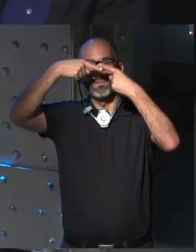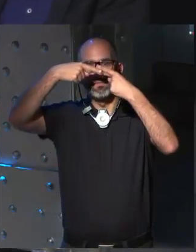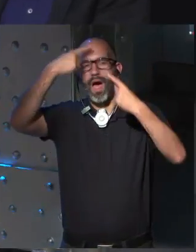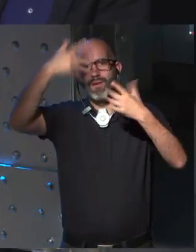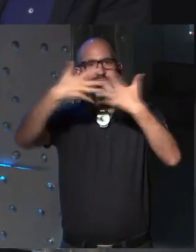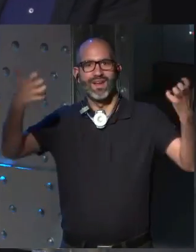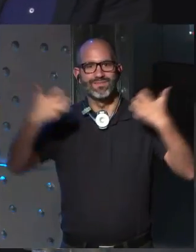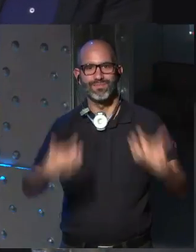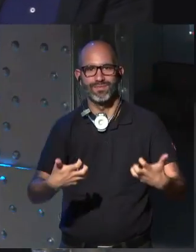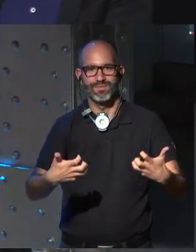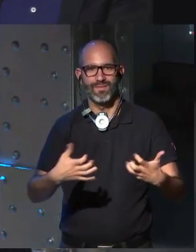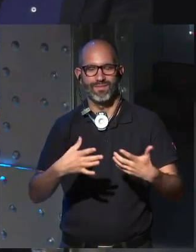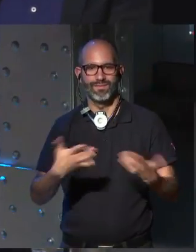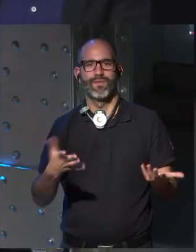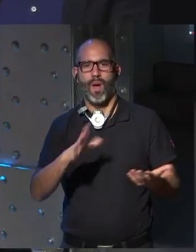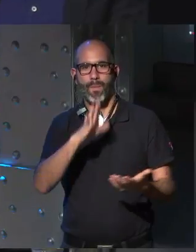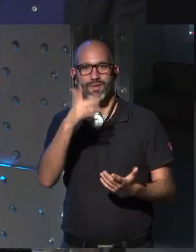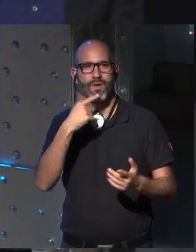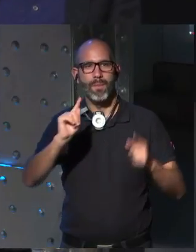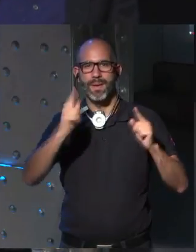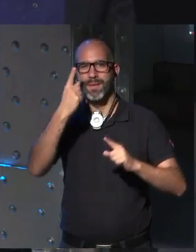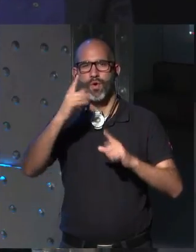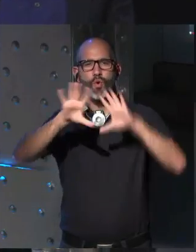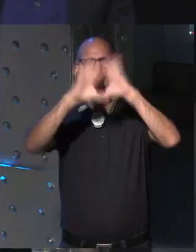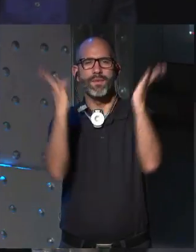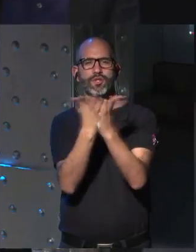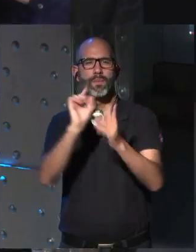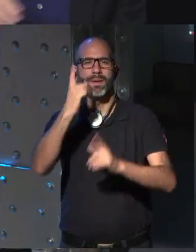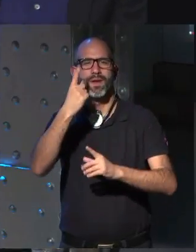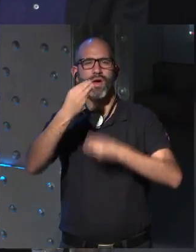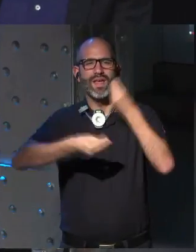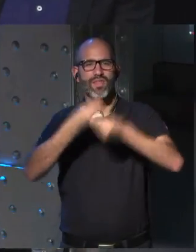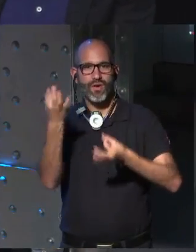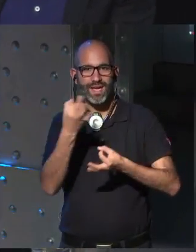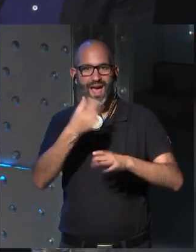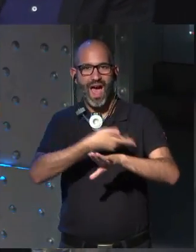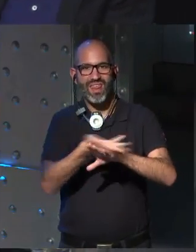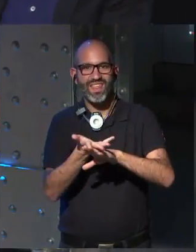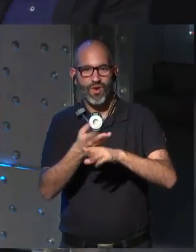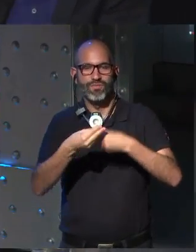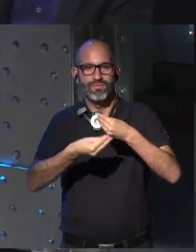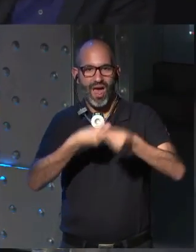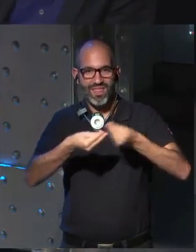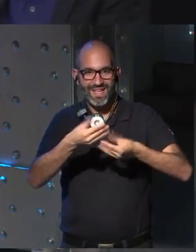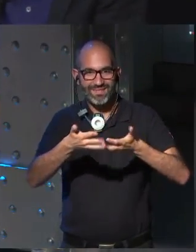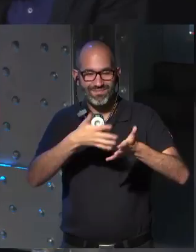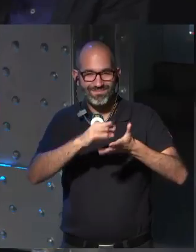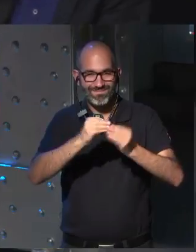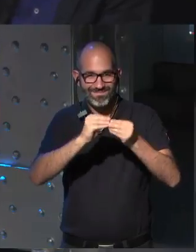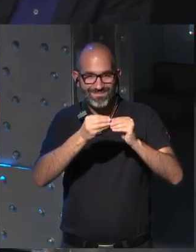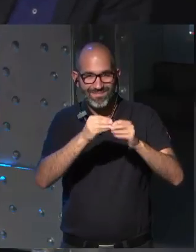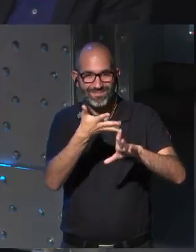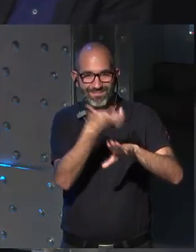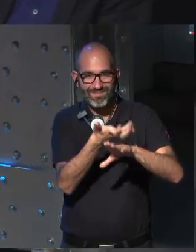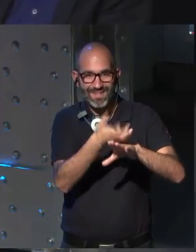I mean when I say that the first thing the universe did was make a record. But essentially, things like sound waves froze in place after